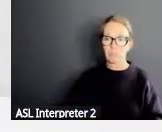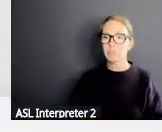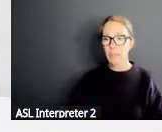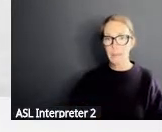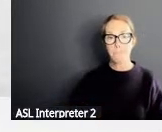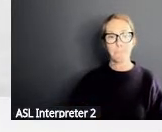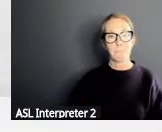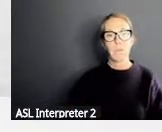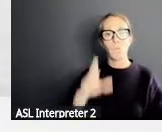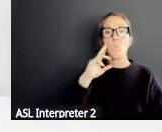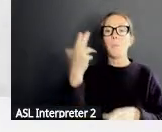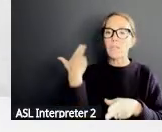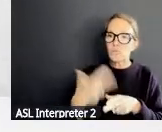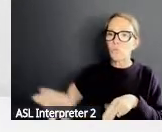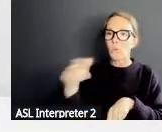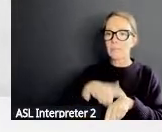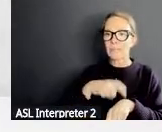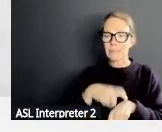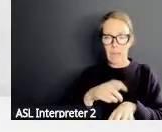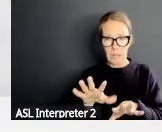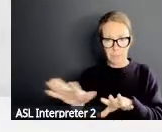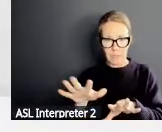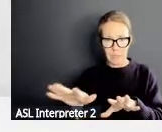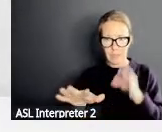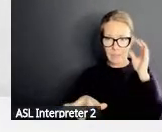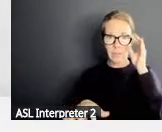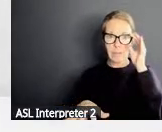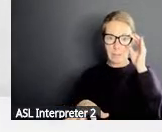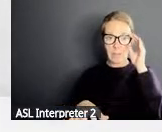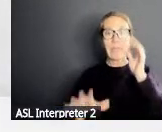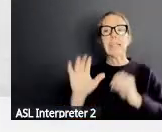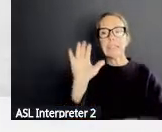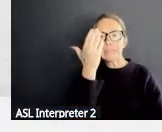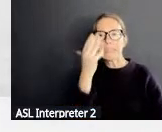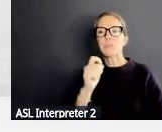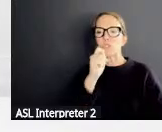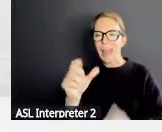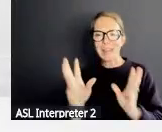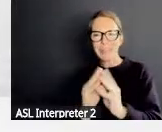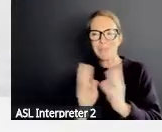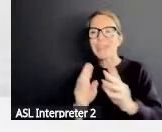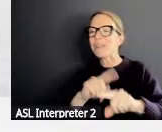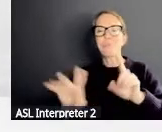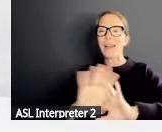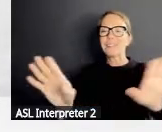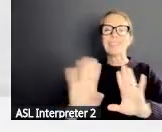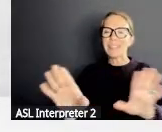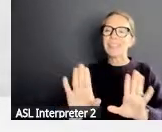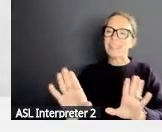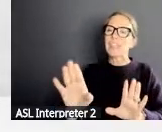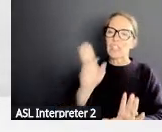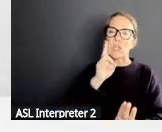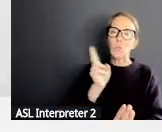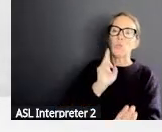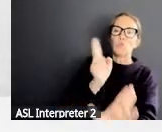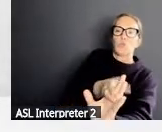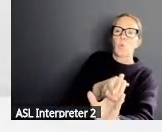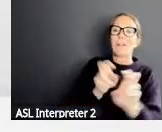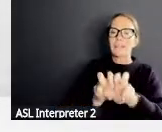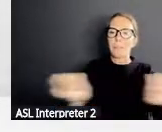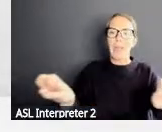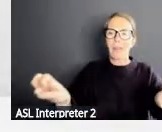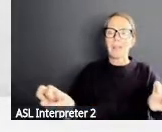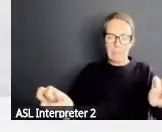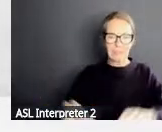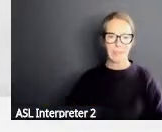be a short period that it will appear that you are no longer in the meeting, but don't be alarmed, you should join the meeting as a panelist